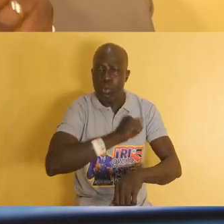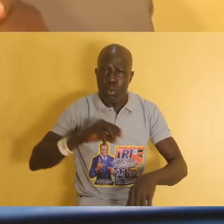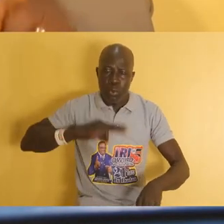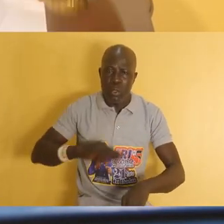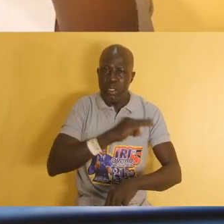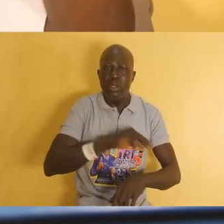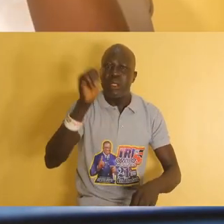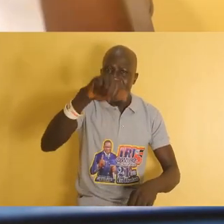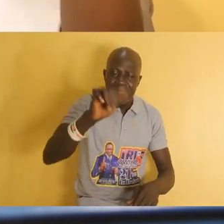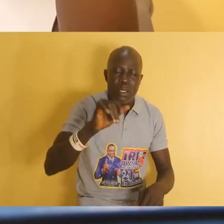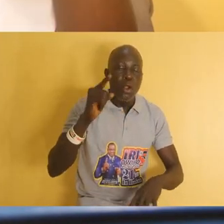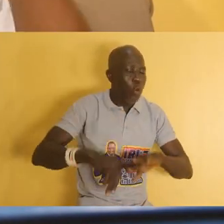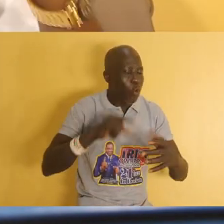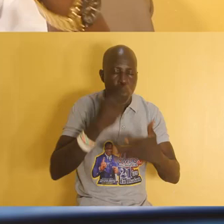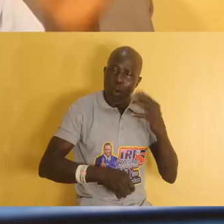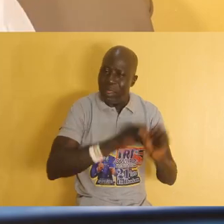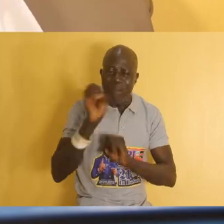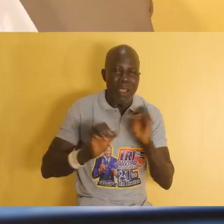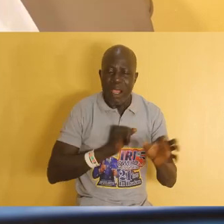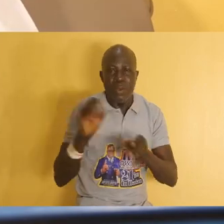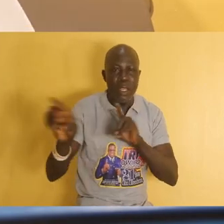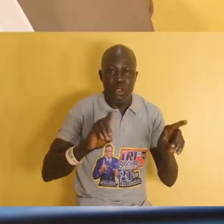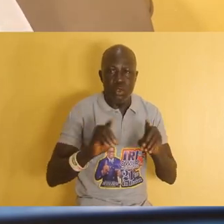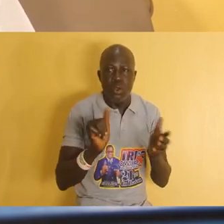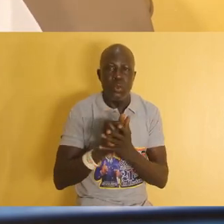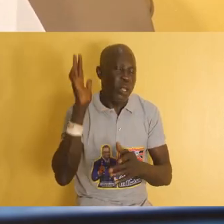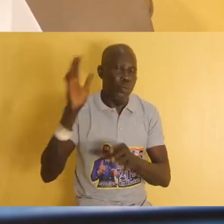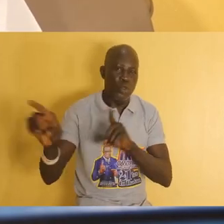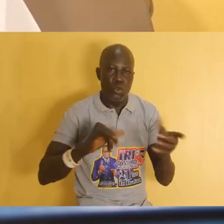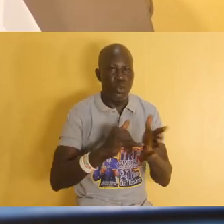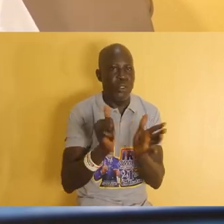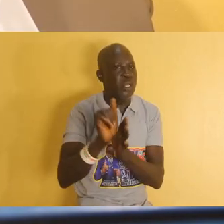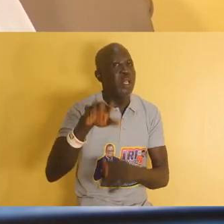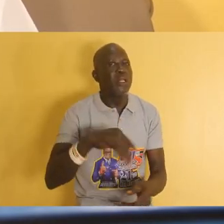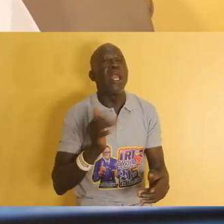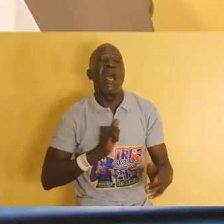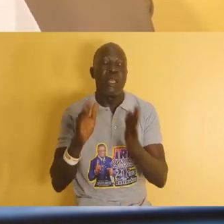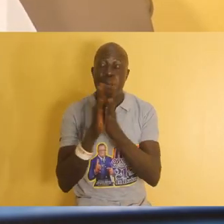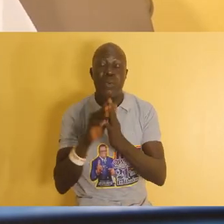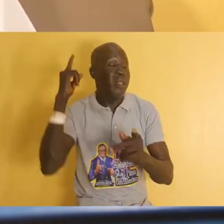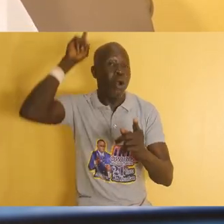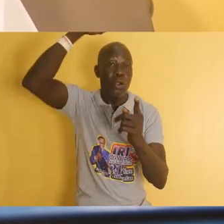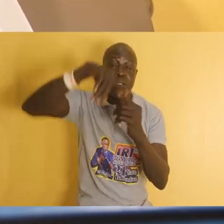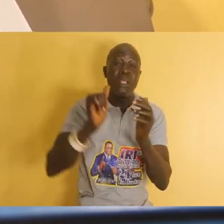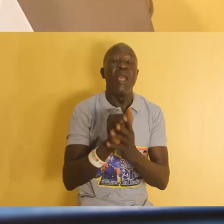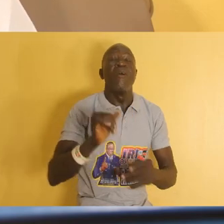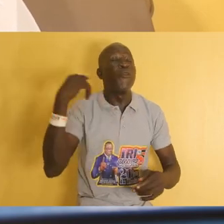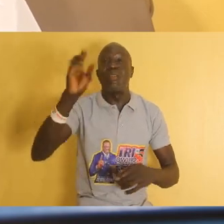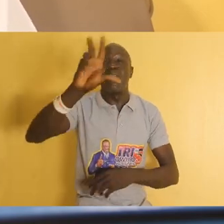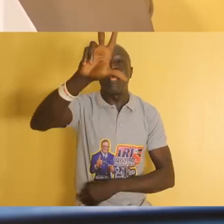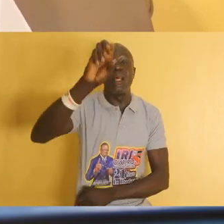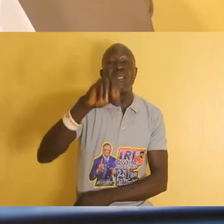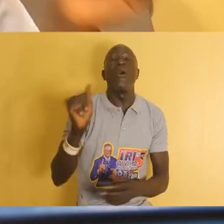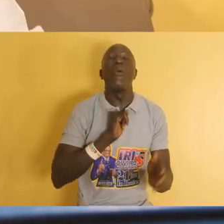For this community. Yeah. Yes. But what I want to can do. Now my shit. I drive my back. I'll pray this